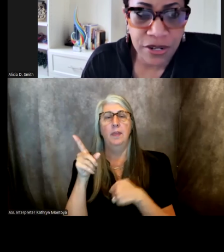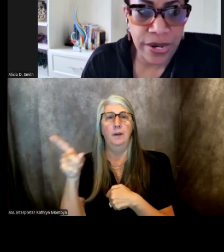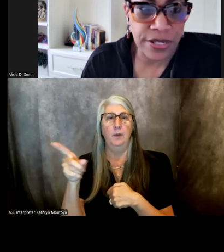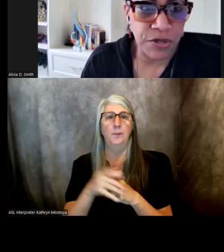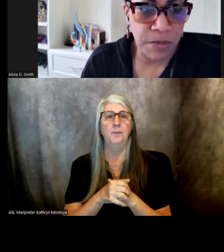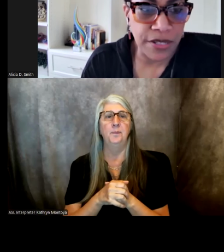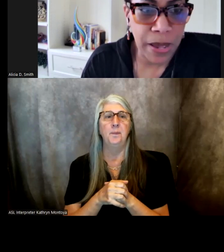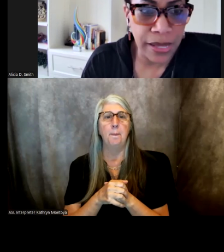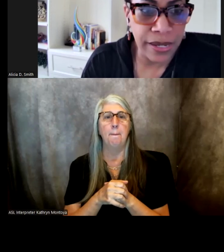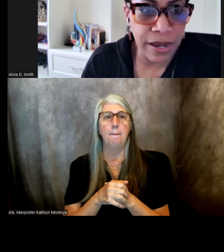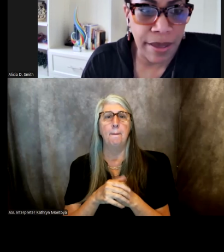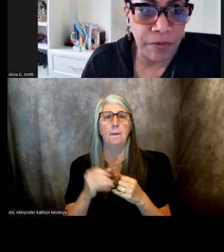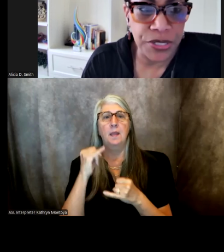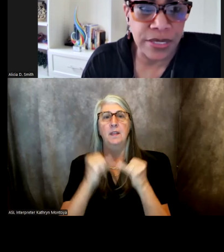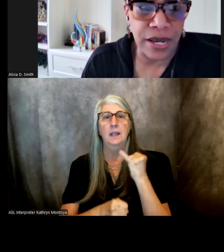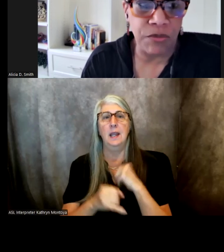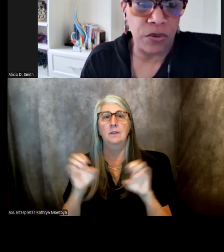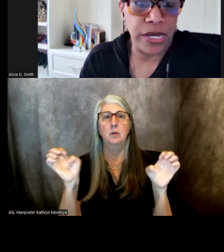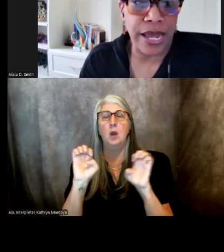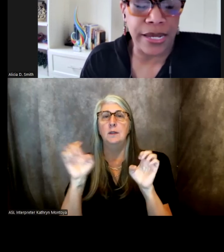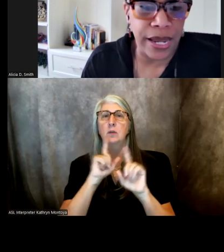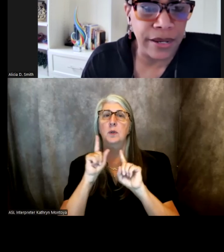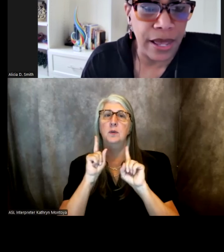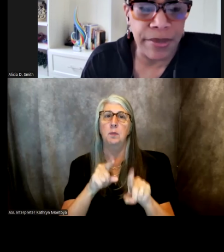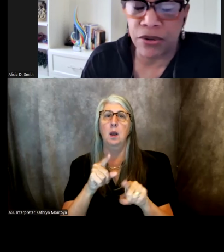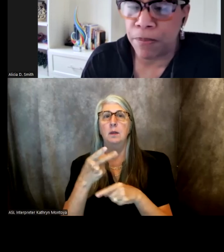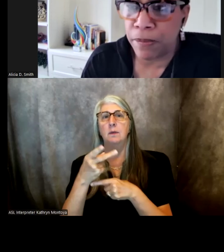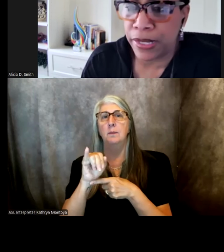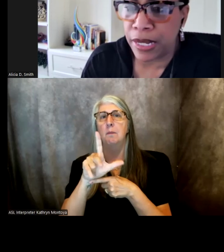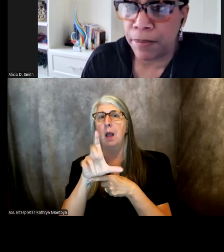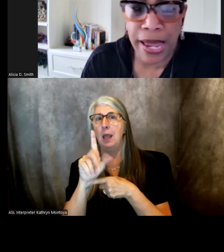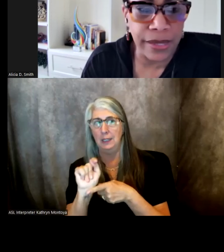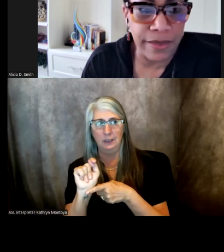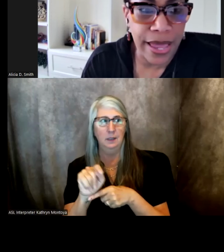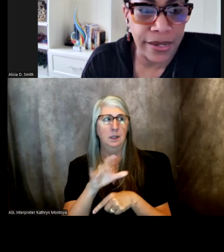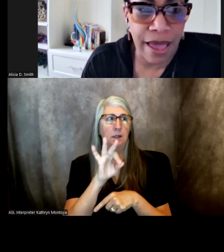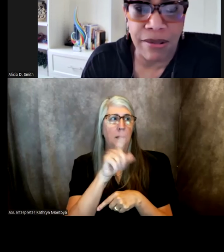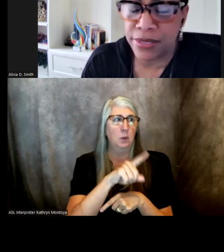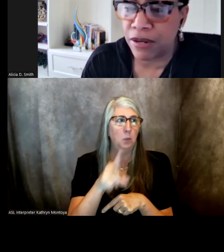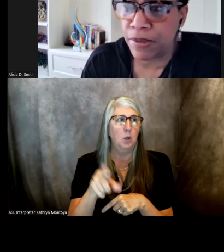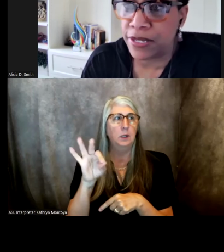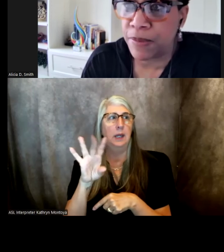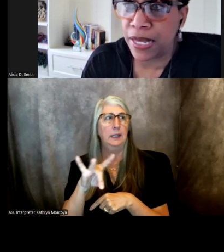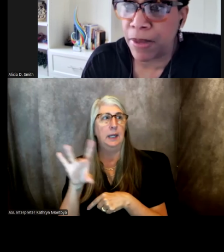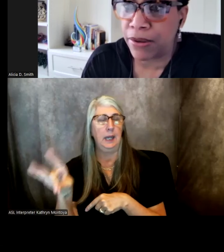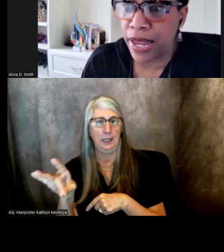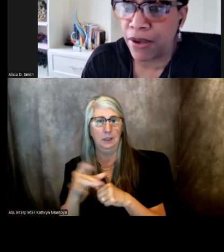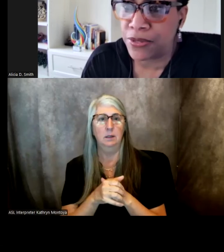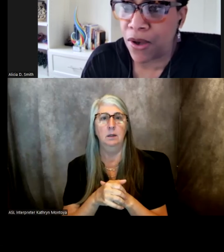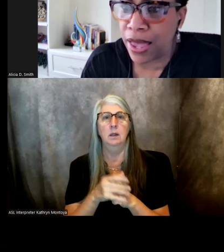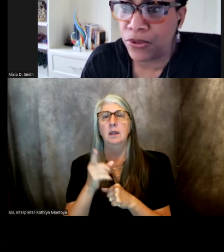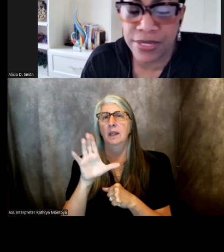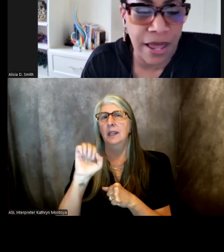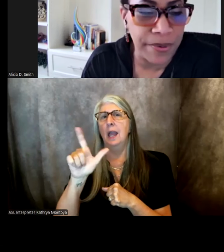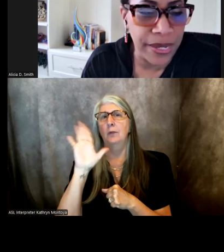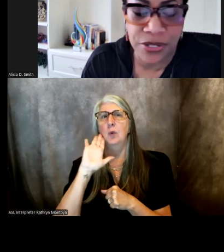but not least, the crisis response pilot, which is the 911-988 interoperability pilot that Cal is going to be speaking about